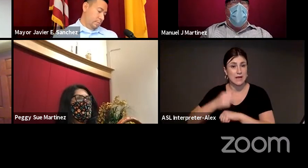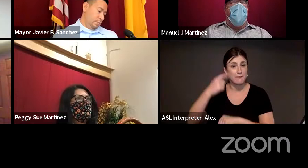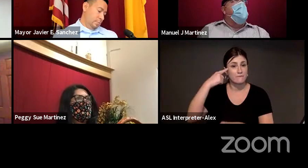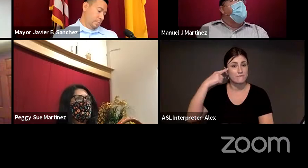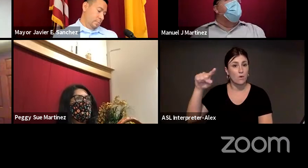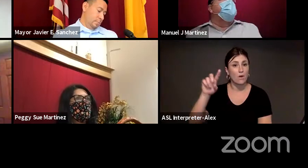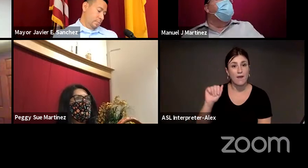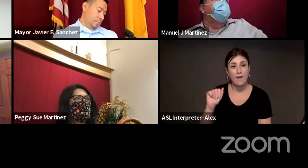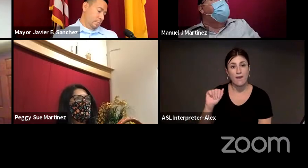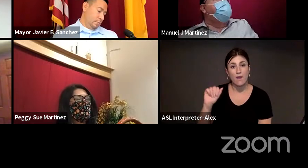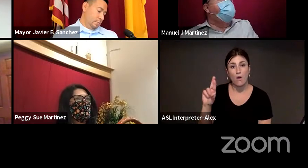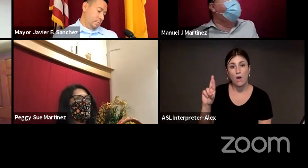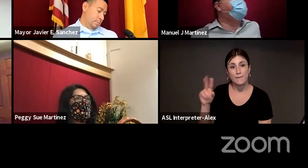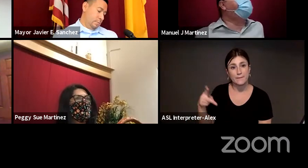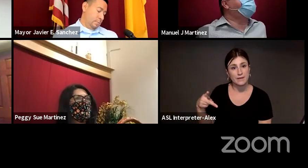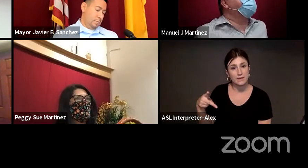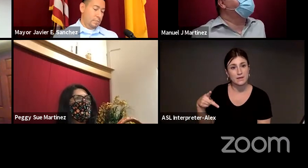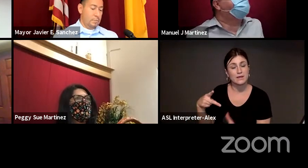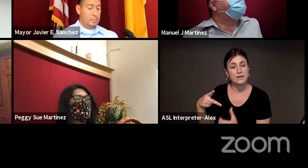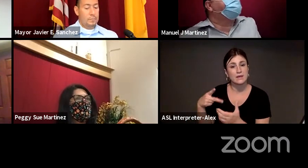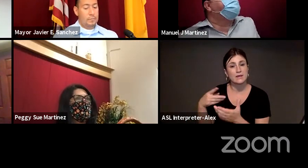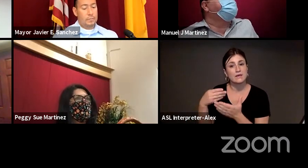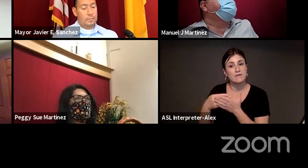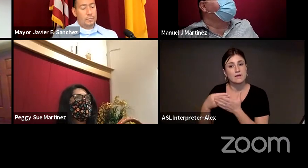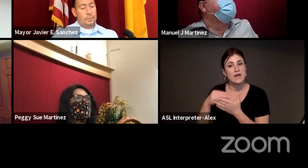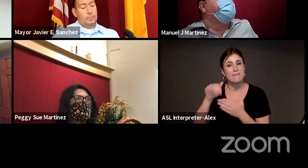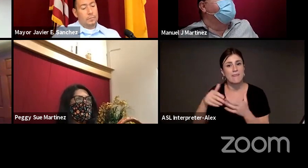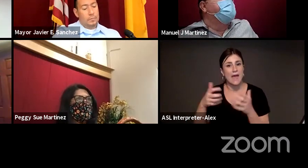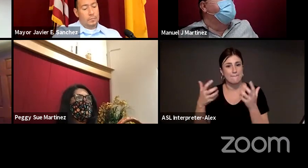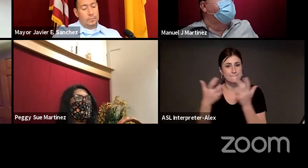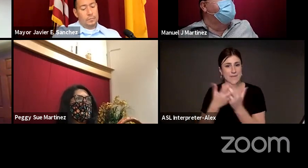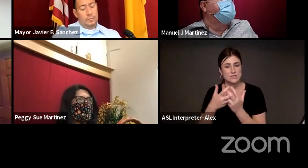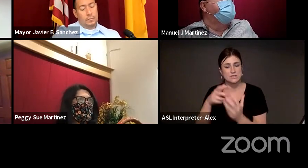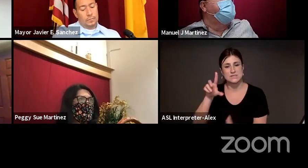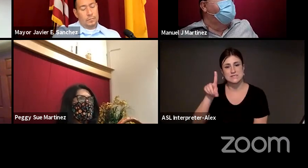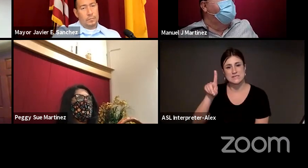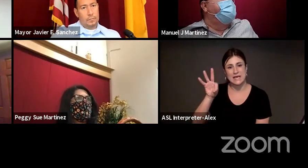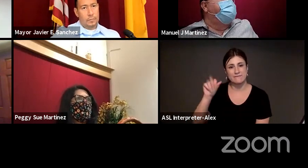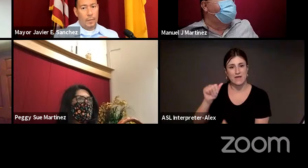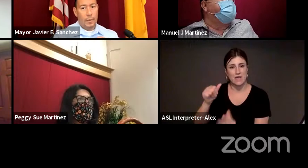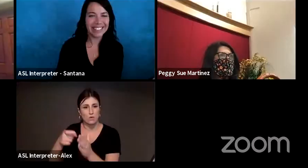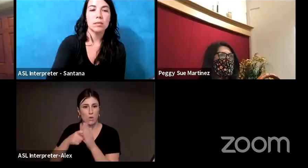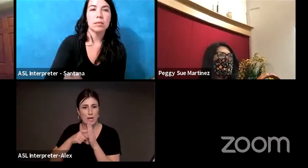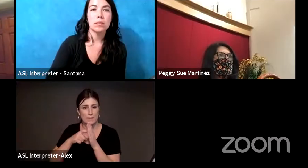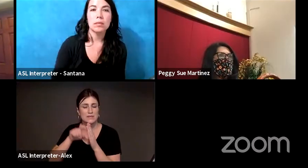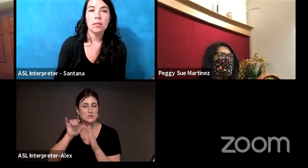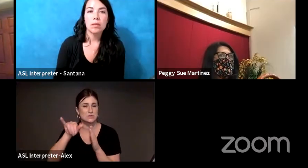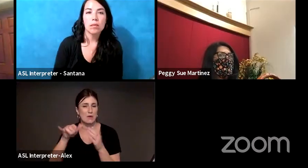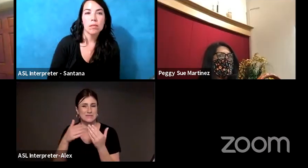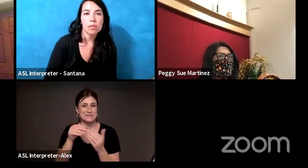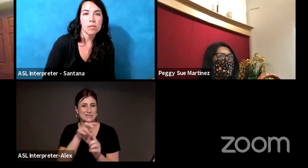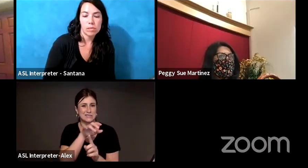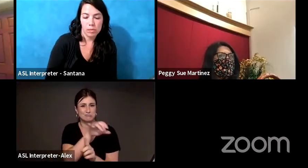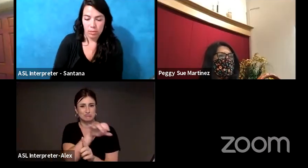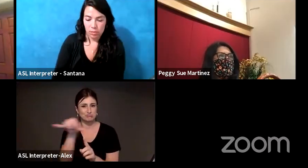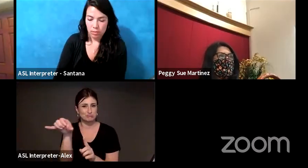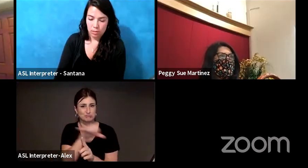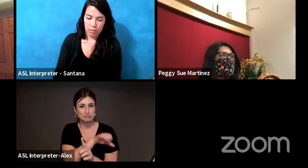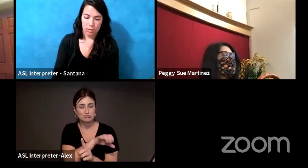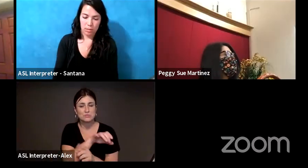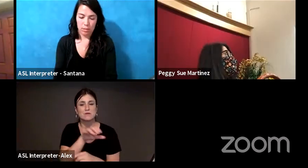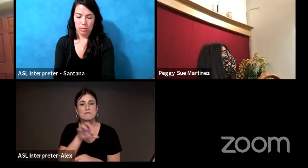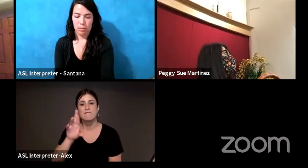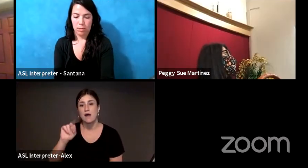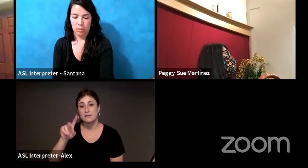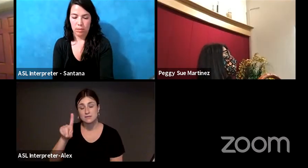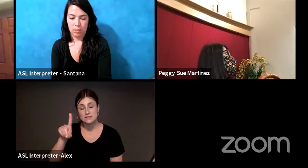fund, and that correlates with the DFA requirement 260. So it's just easy to kind of map it over since that was an available fund. But if you do scroll